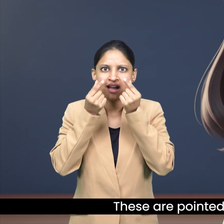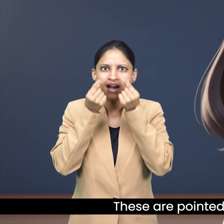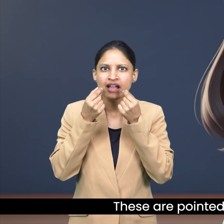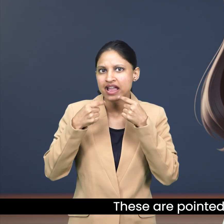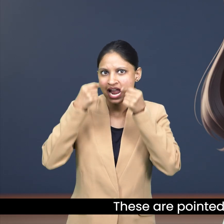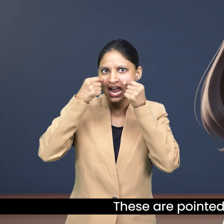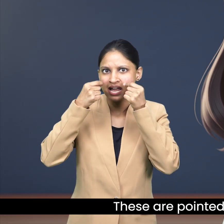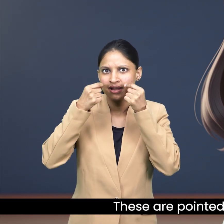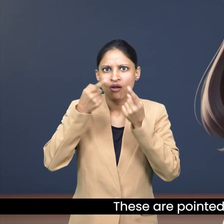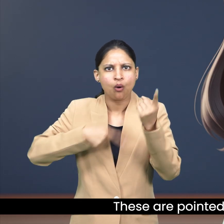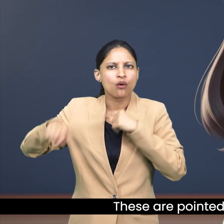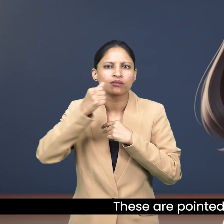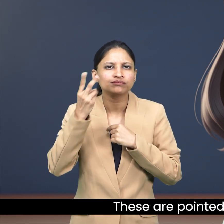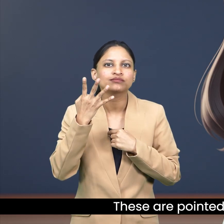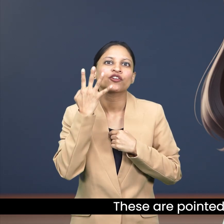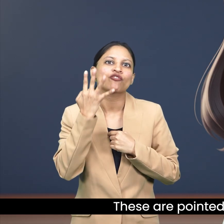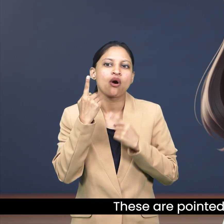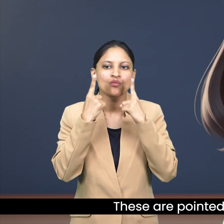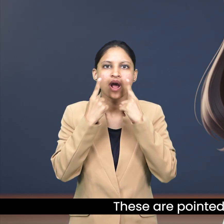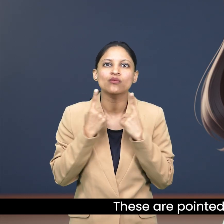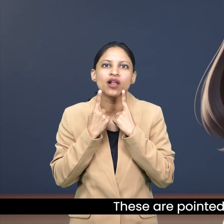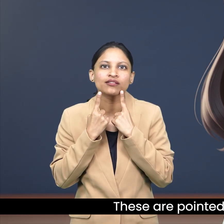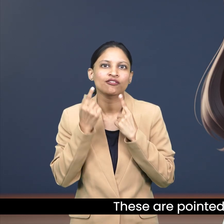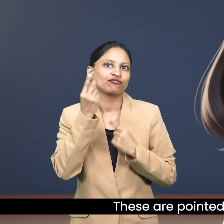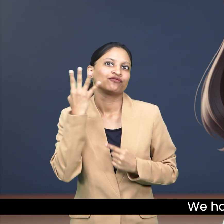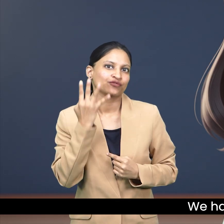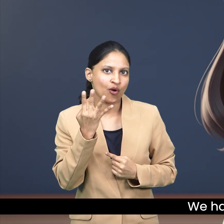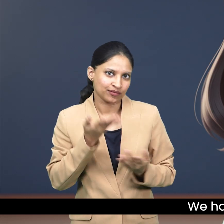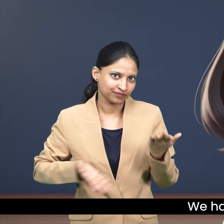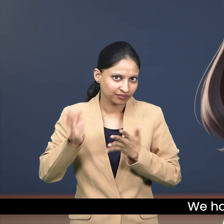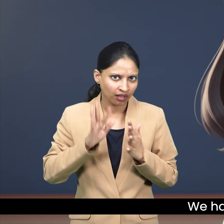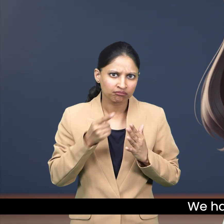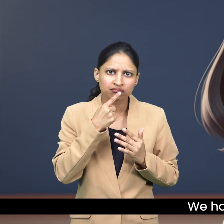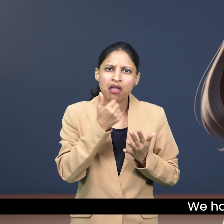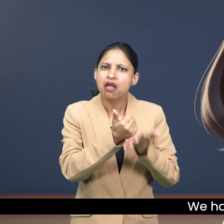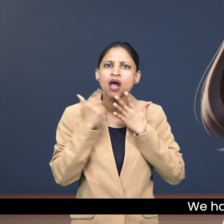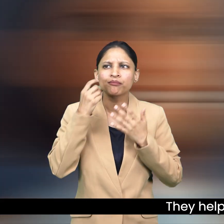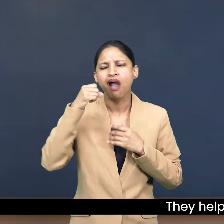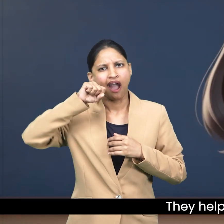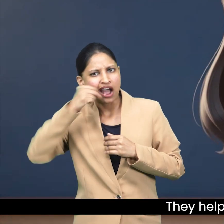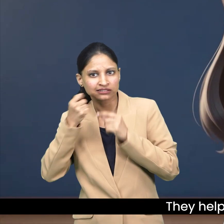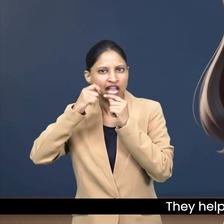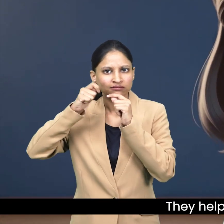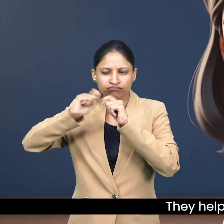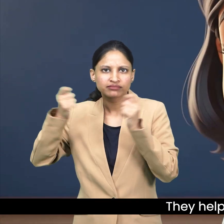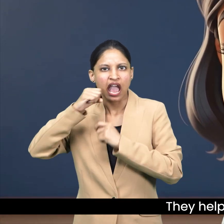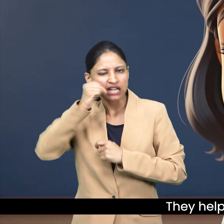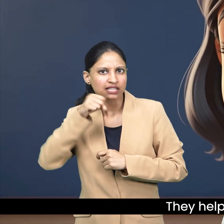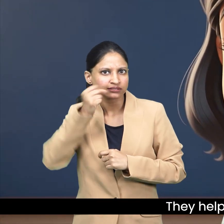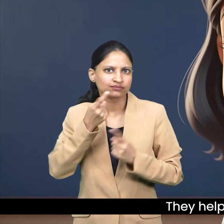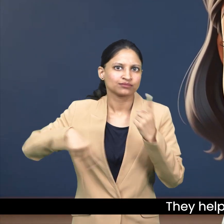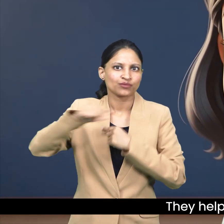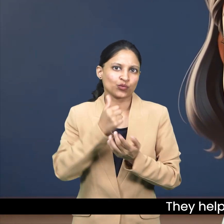These are pointed teeth next to the incisors. We have 4 canines. They help us tear the